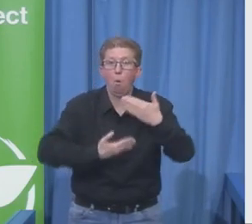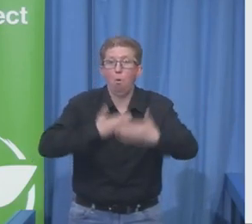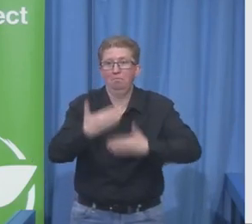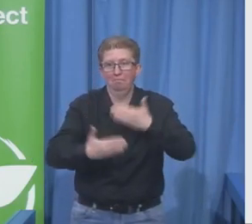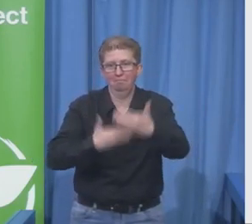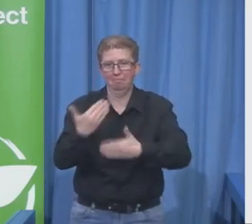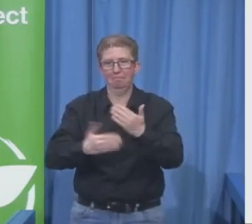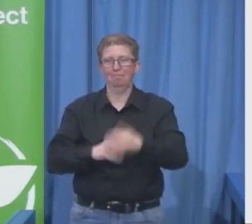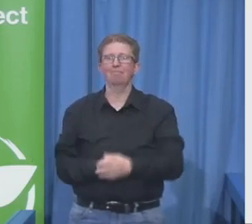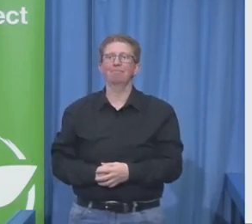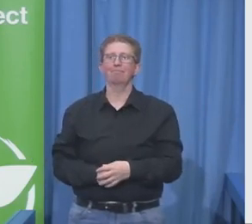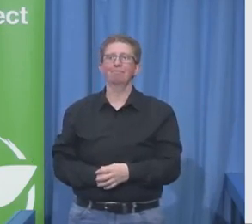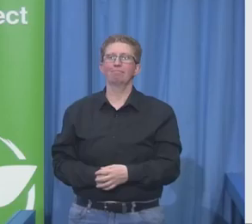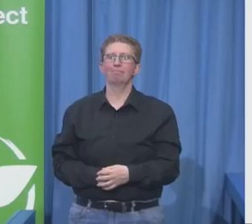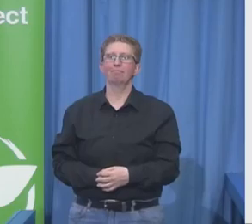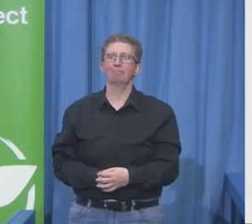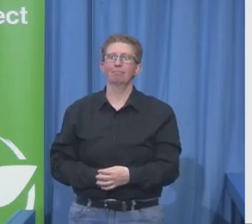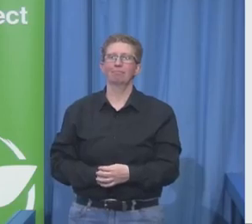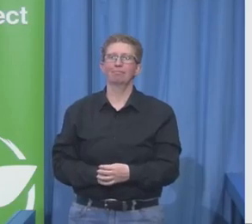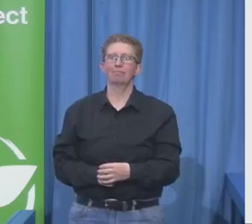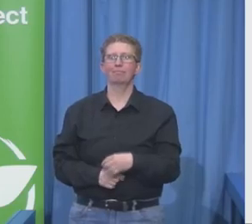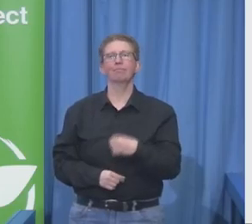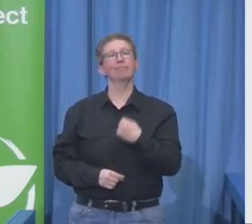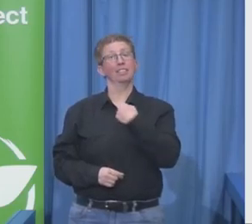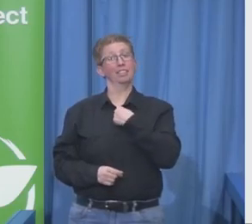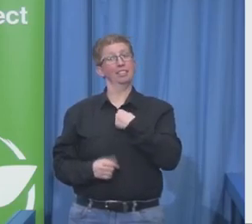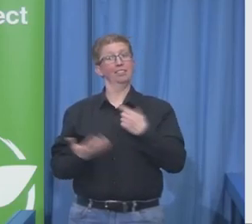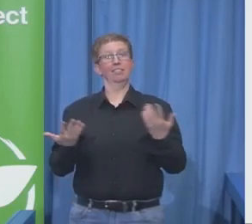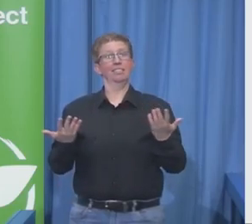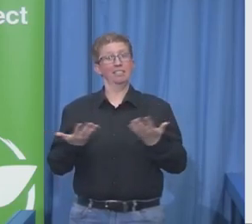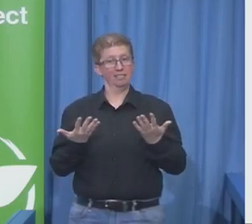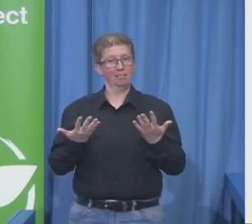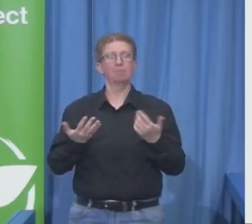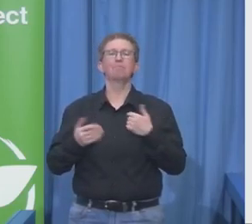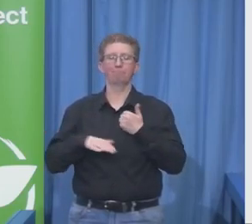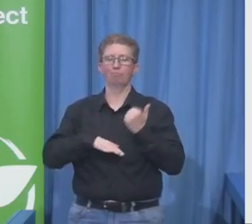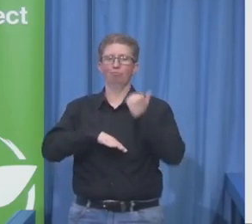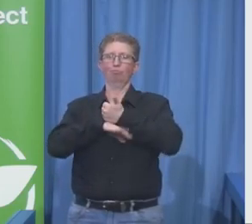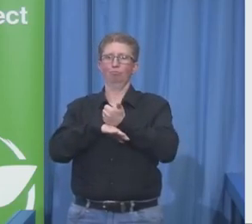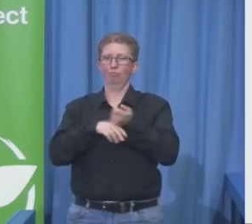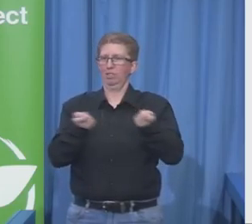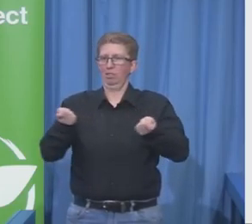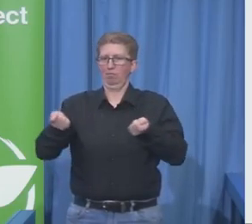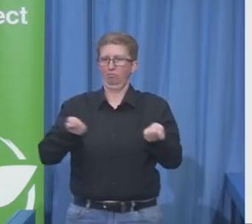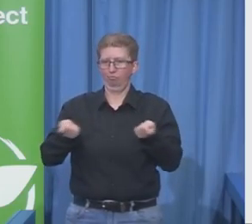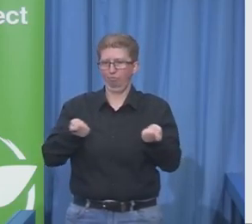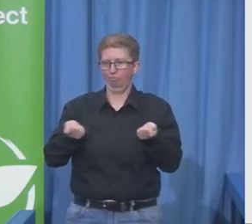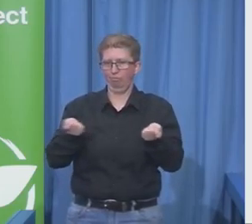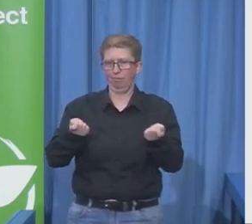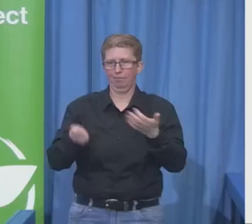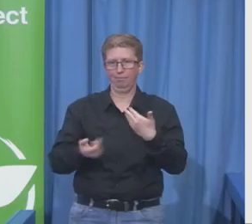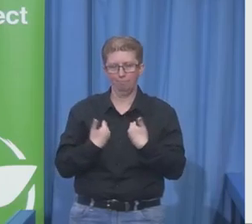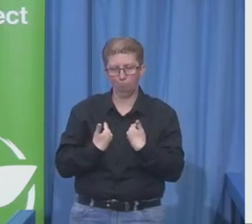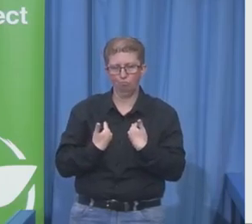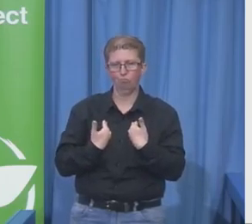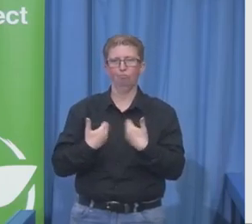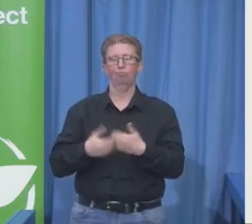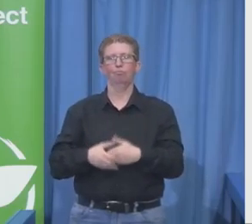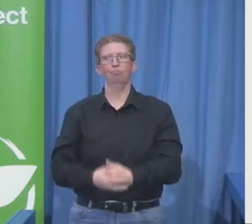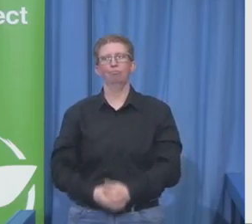Our diversity and inclusion charter really is weaving around these four broad